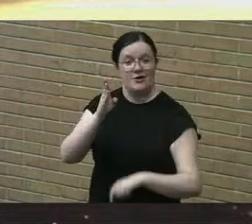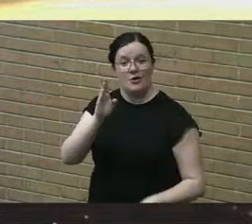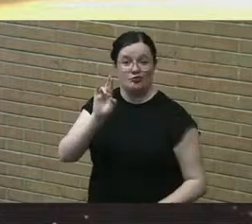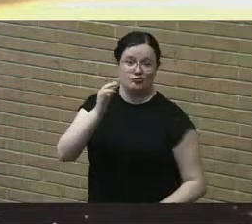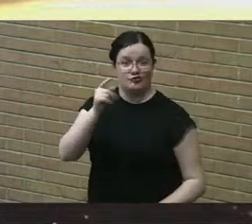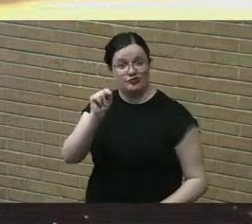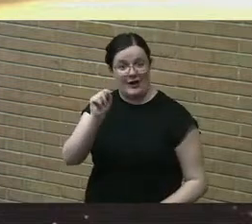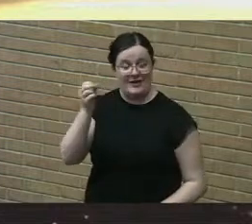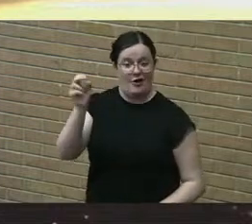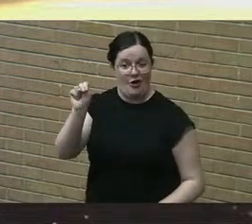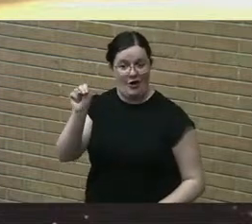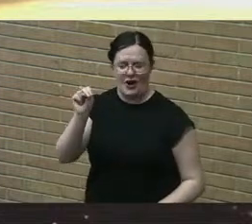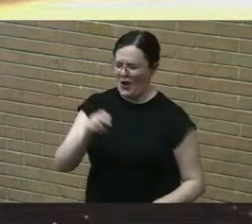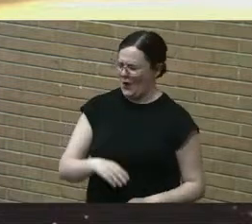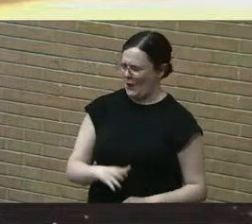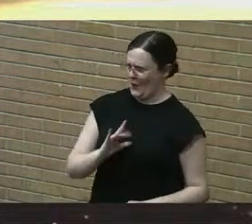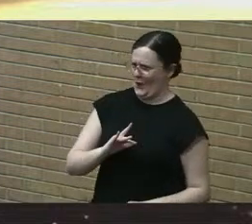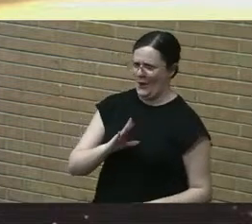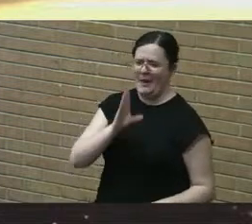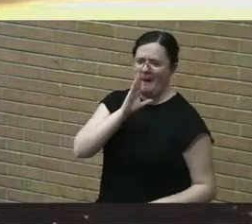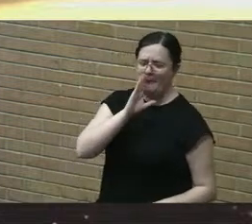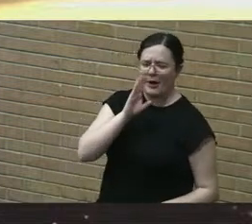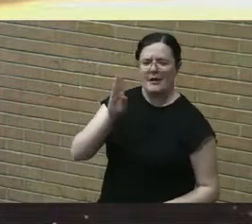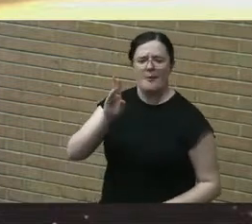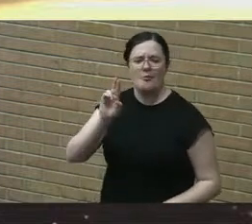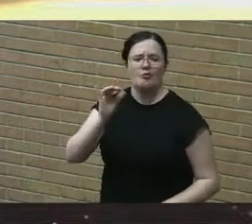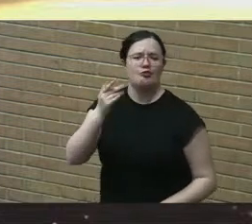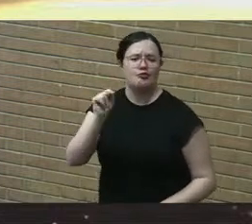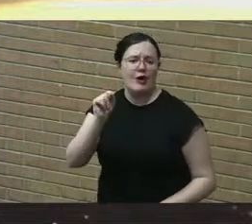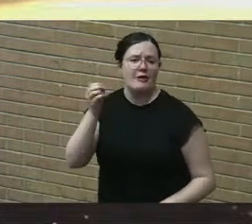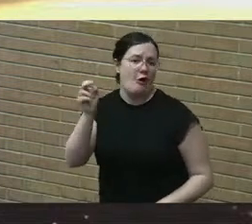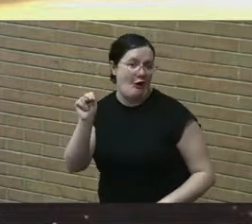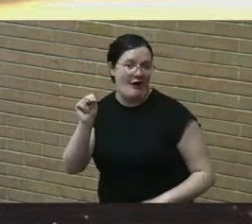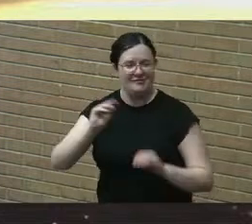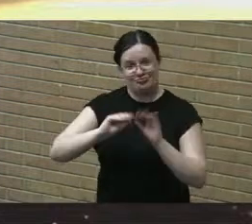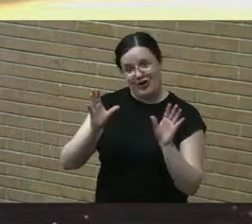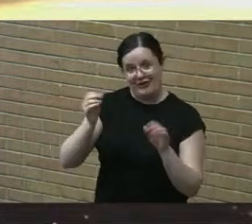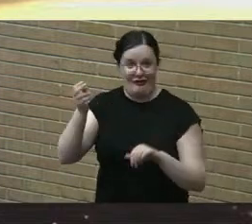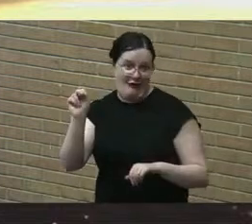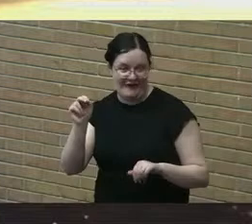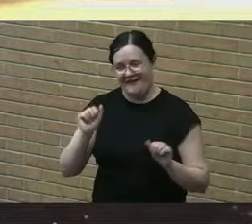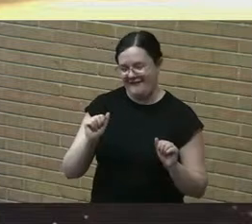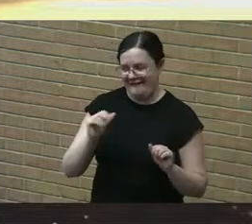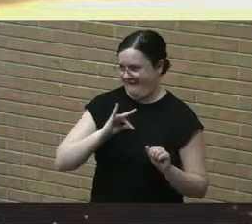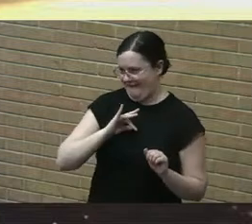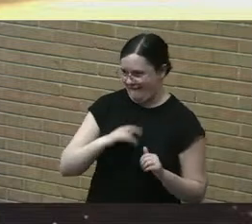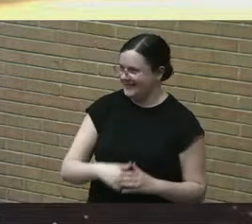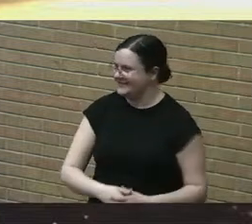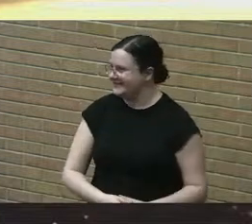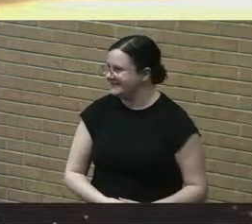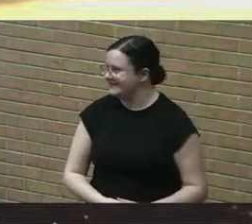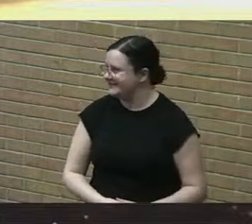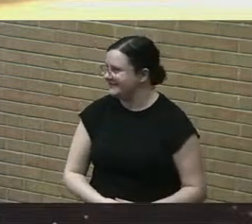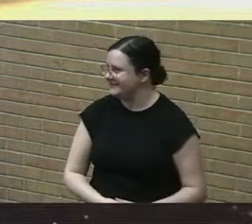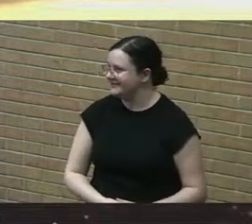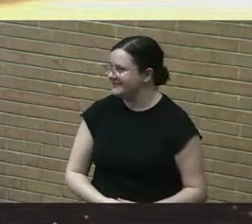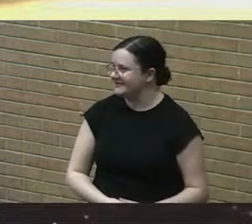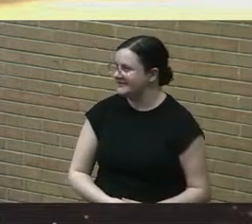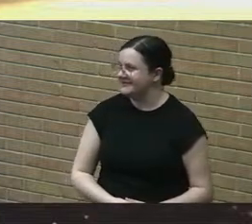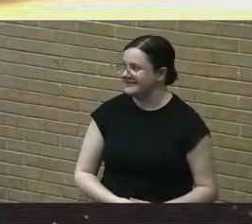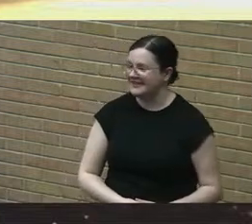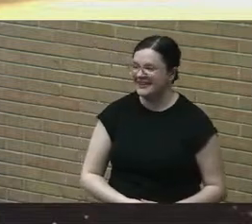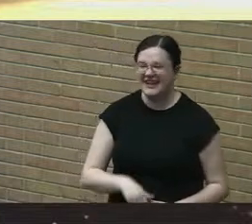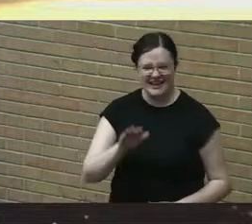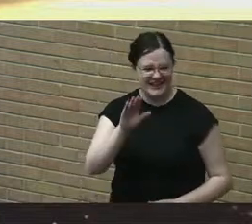that. Matt- Right on cue. They added it to the Zoom feed. There you go. Nice job, Steve.